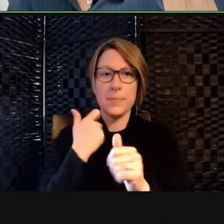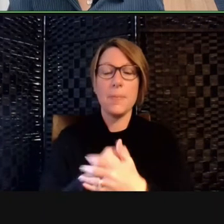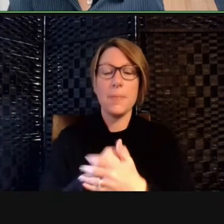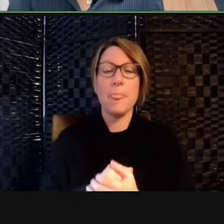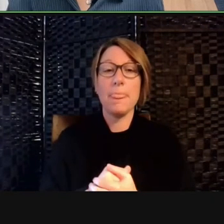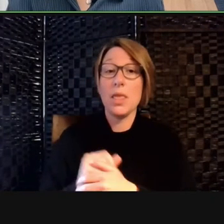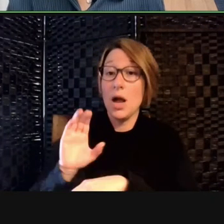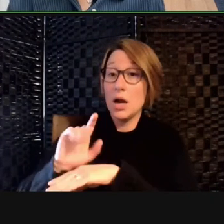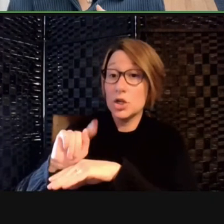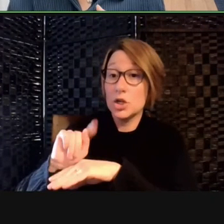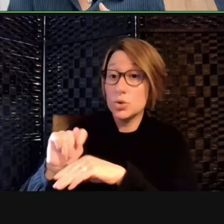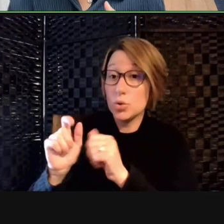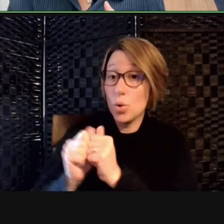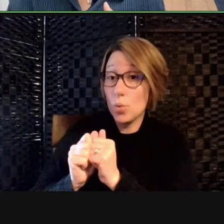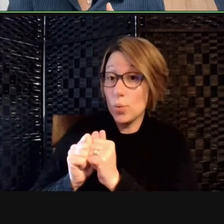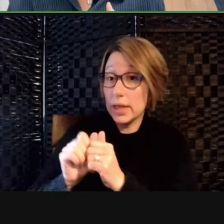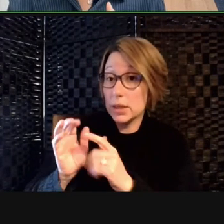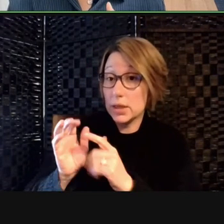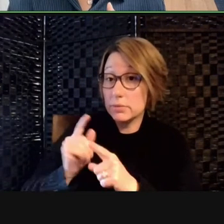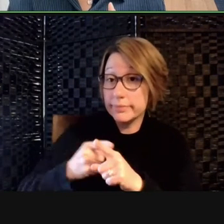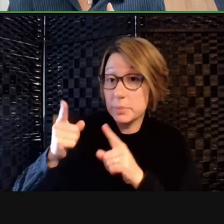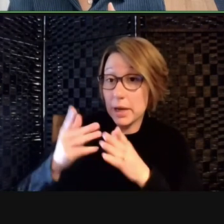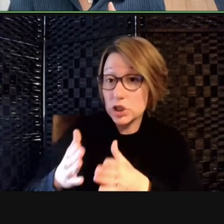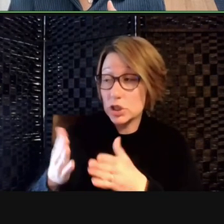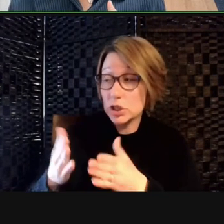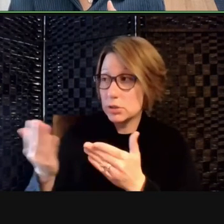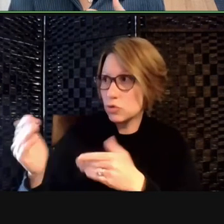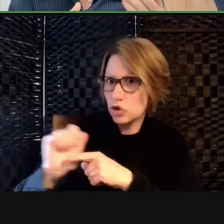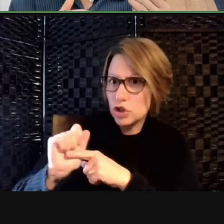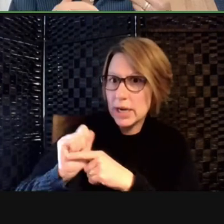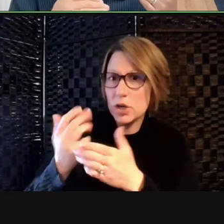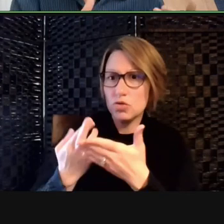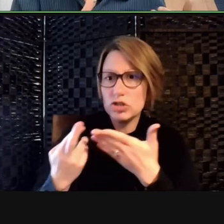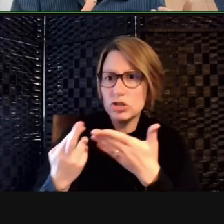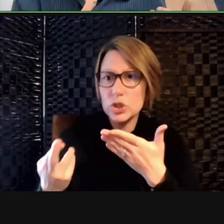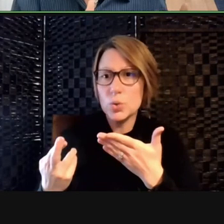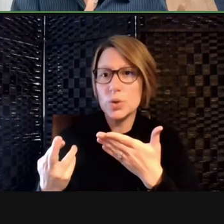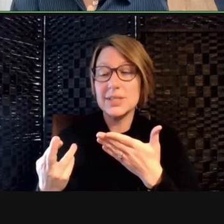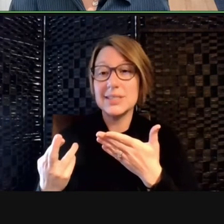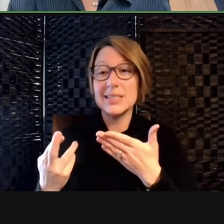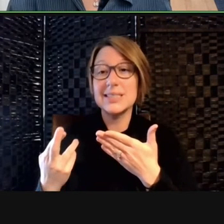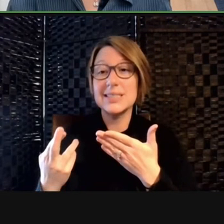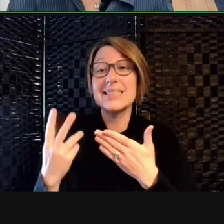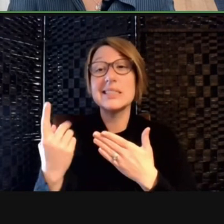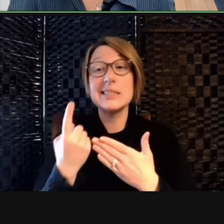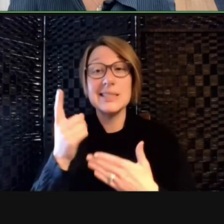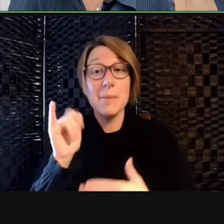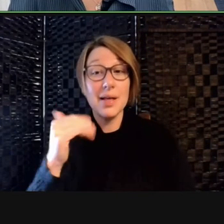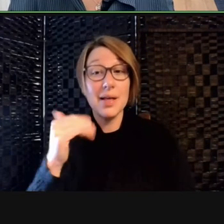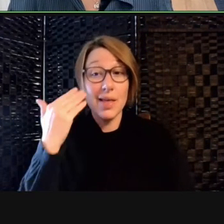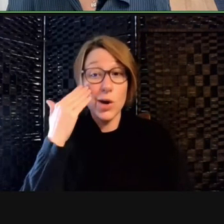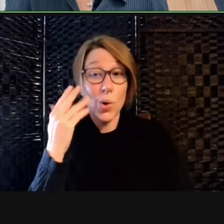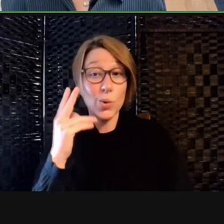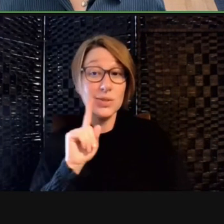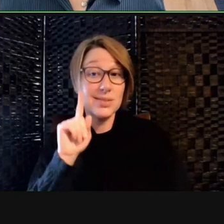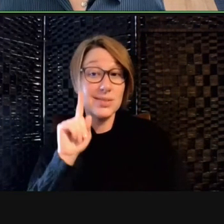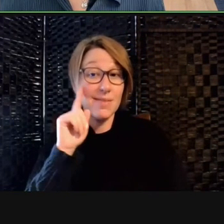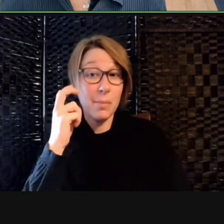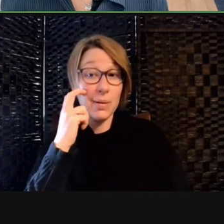with specialists who can provide training and resources, and ideally someone who knows deafblindness, but ideally also knows Charge